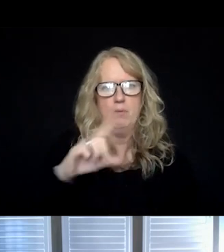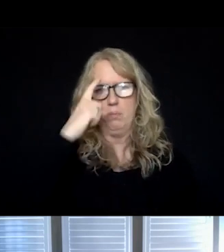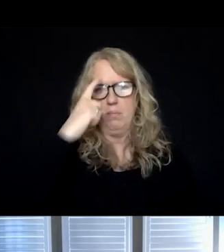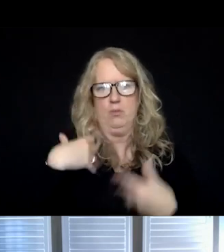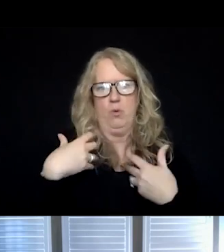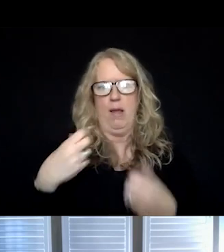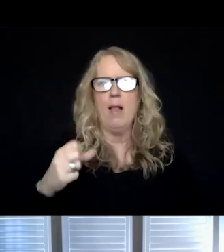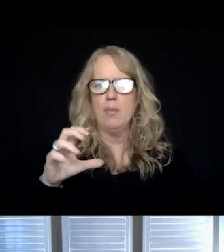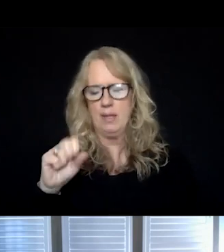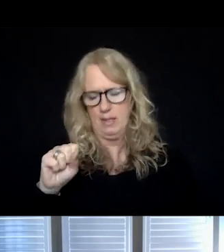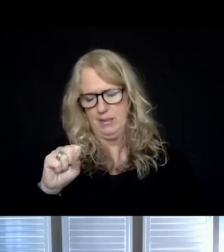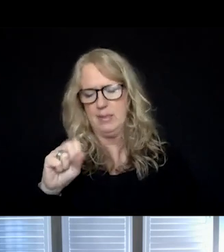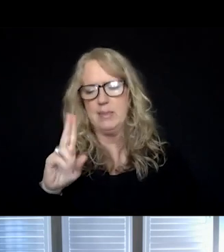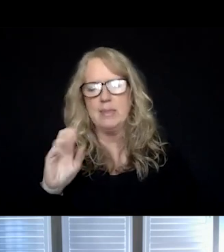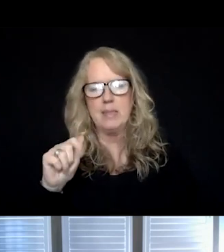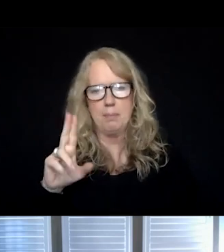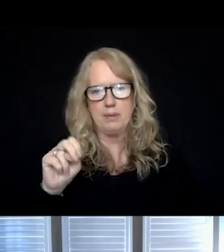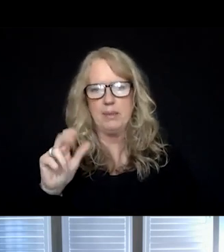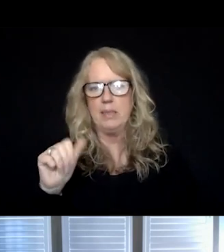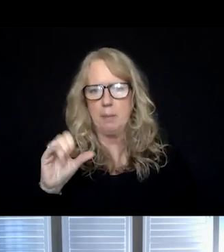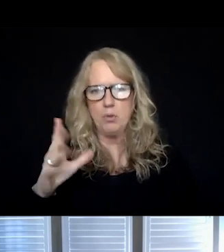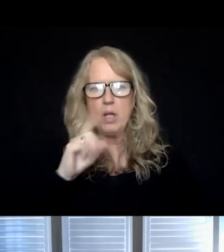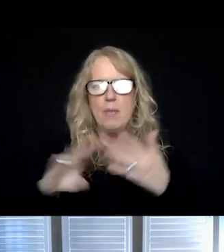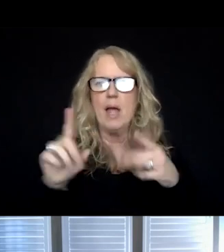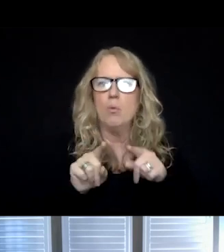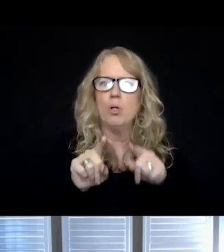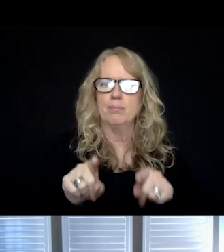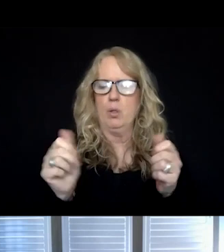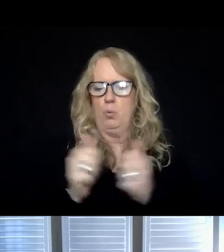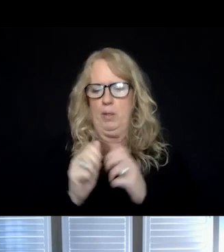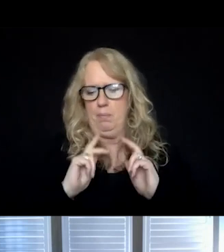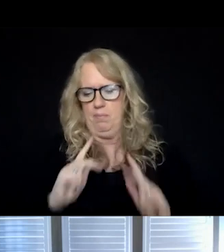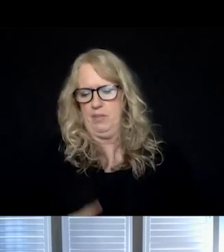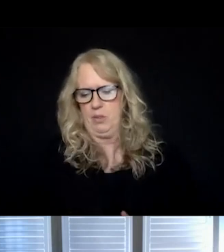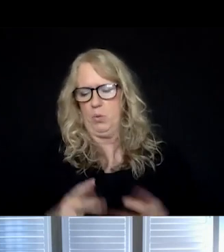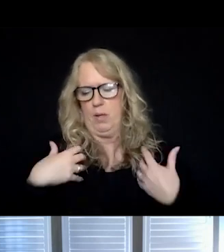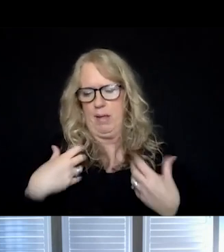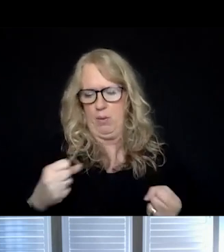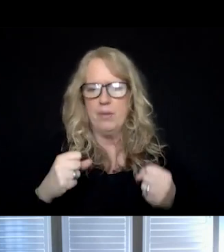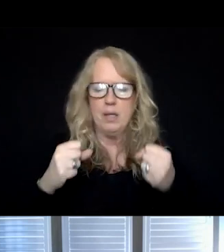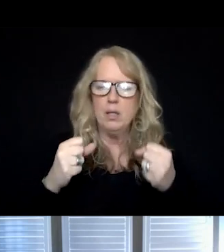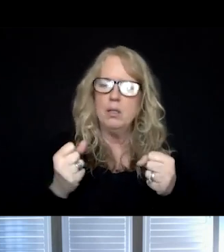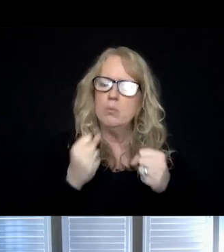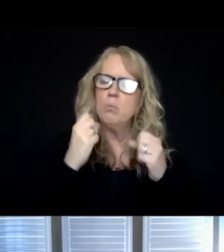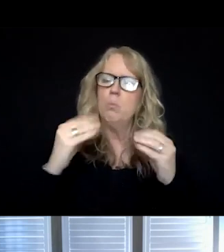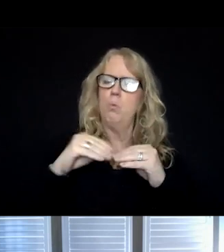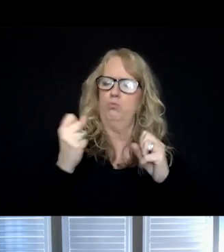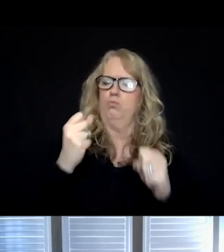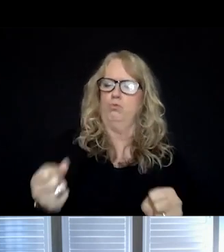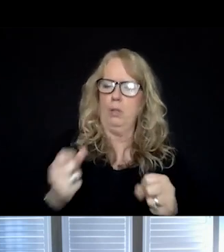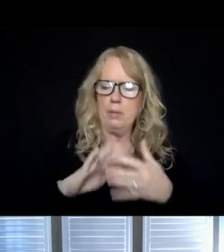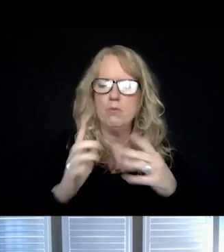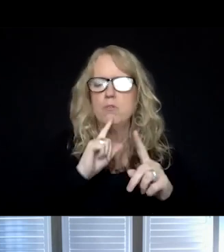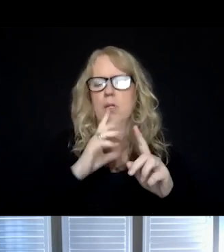substance abuse benefits were at parity with physical health benefits. We wanted to strengthen crisis response